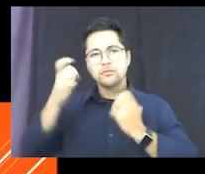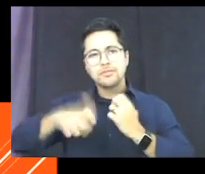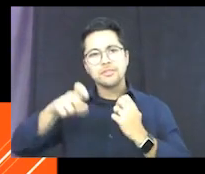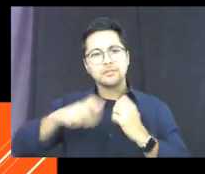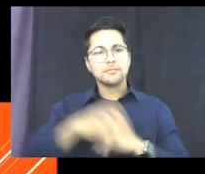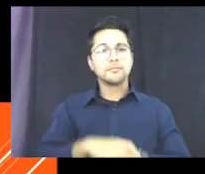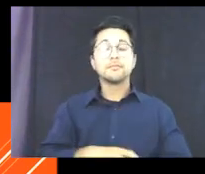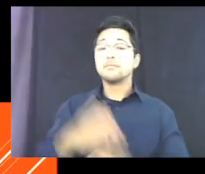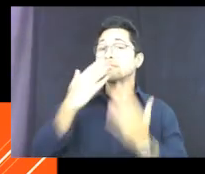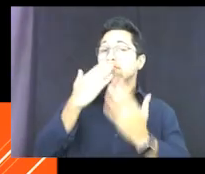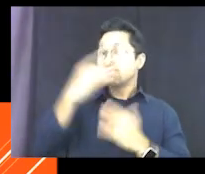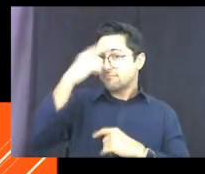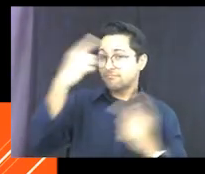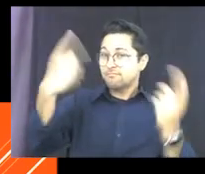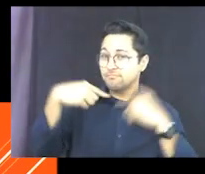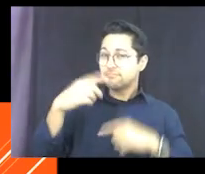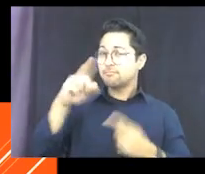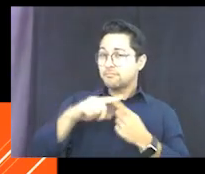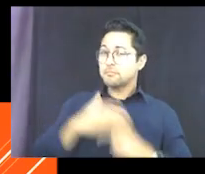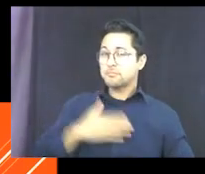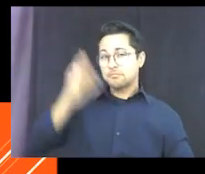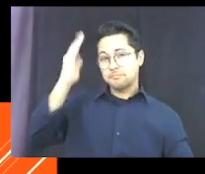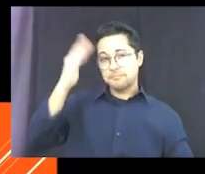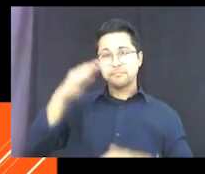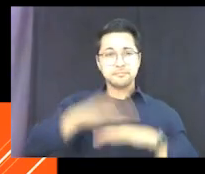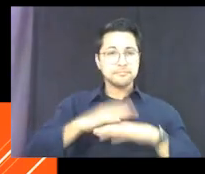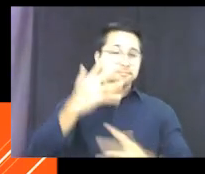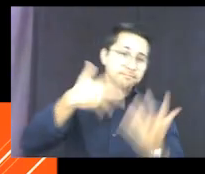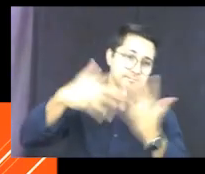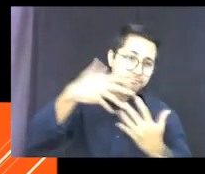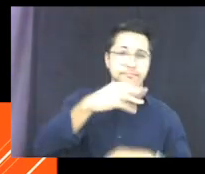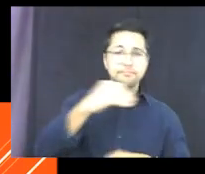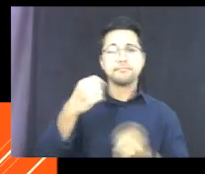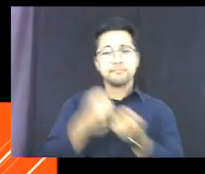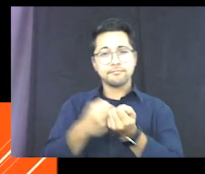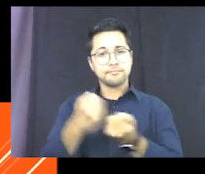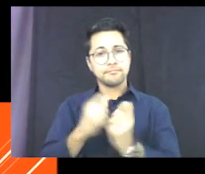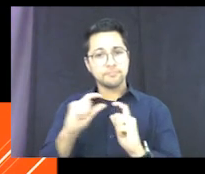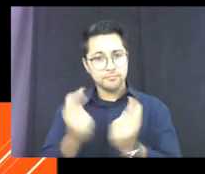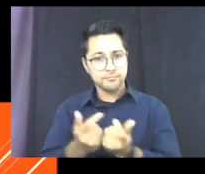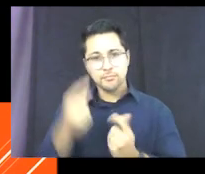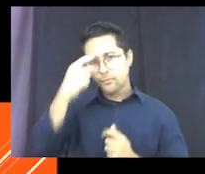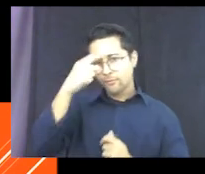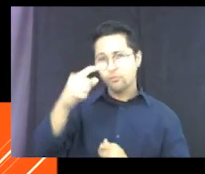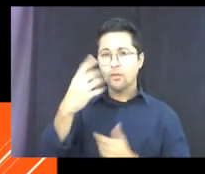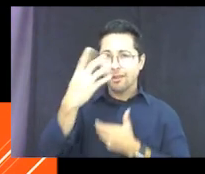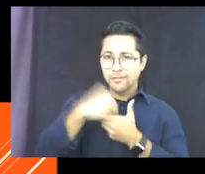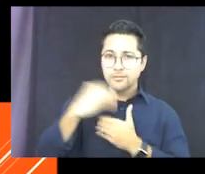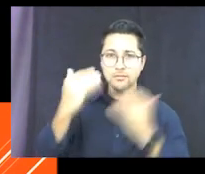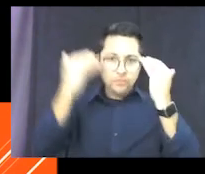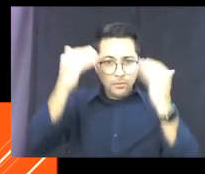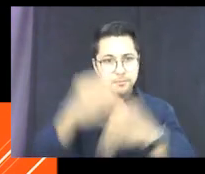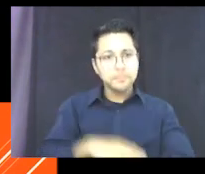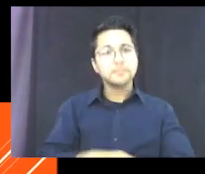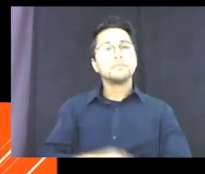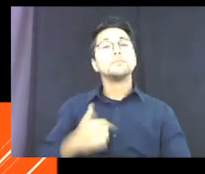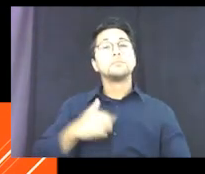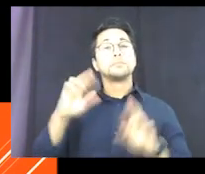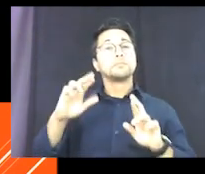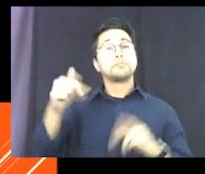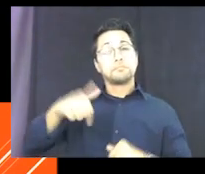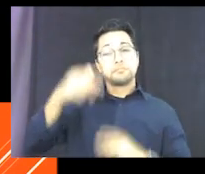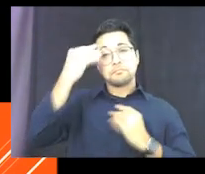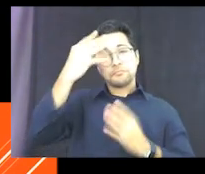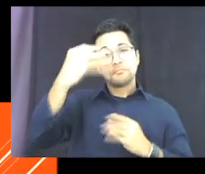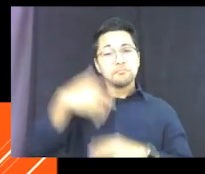Thanks for coming to my presentation on social and support groups for autistic adults. I hope that this information